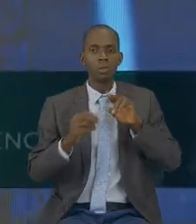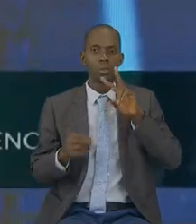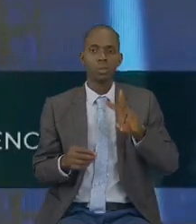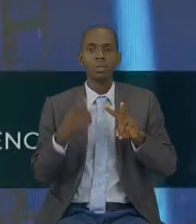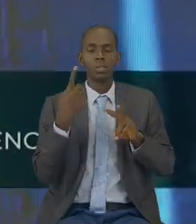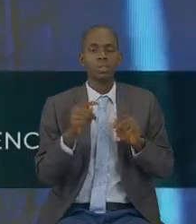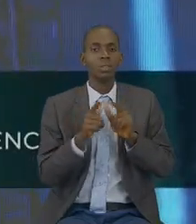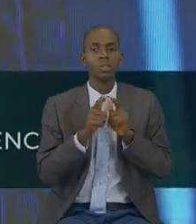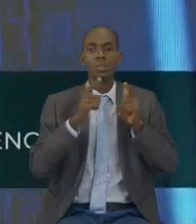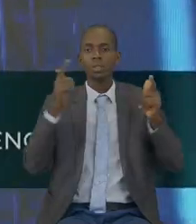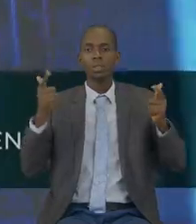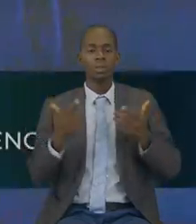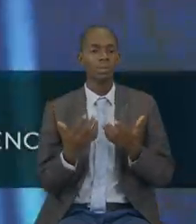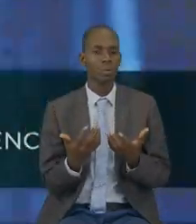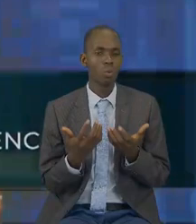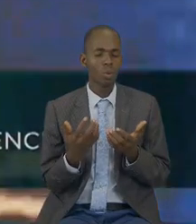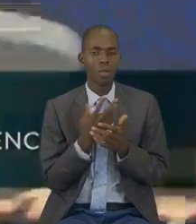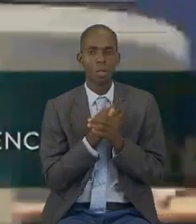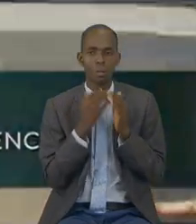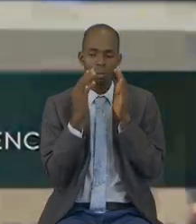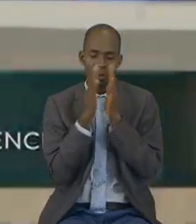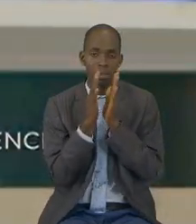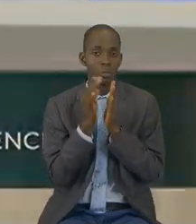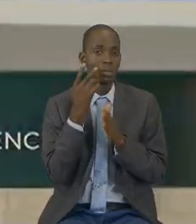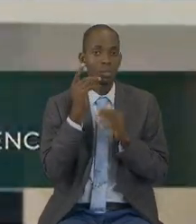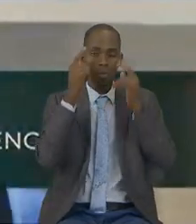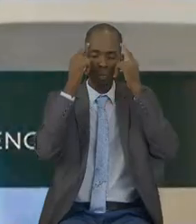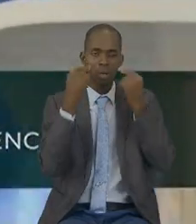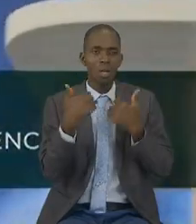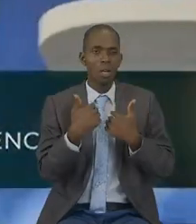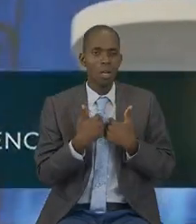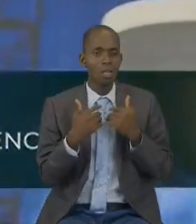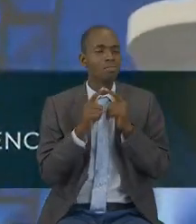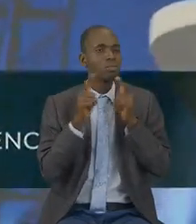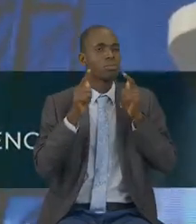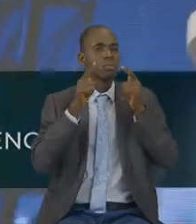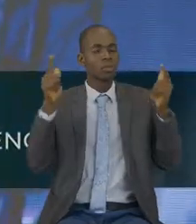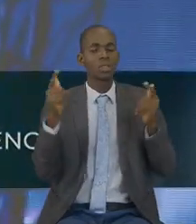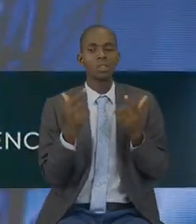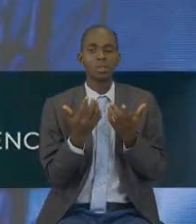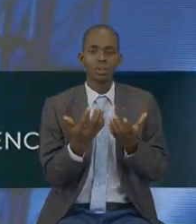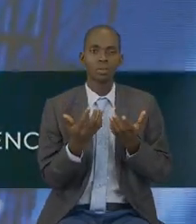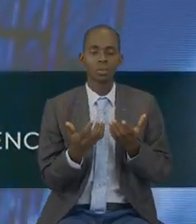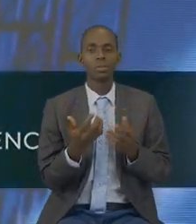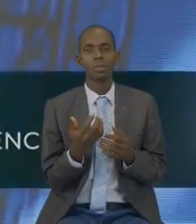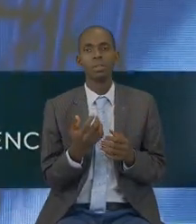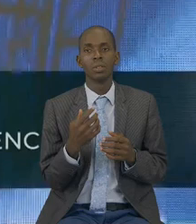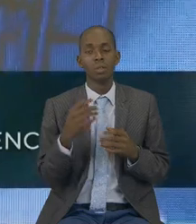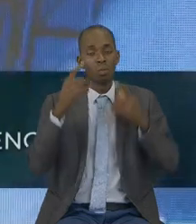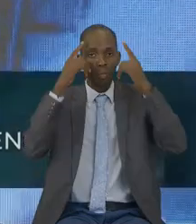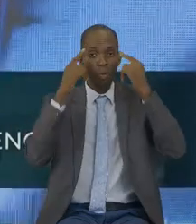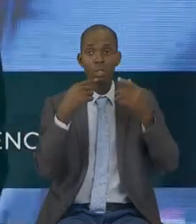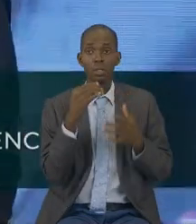great desire and prayer. You see, Moses, he had a great, great desire. He said,